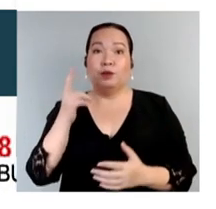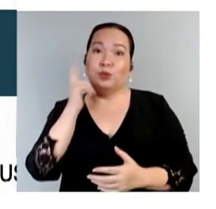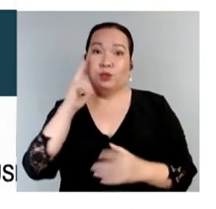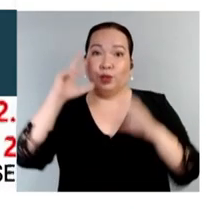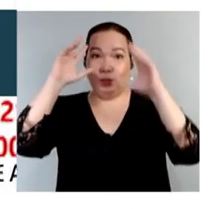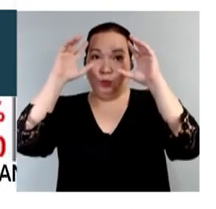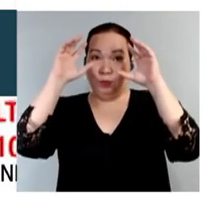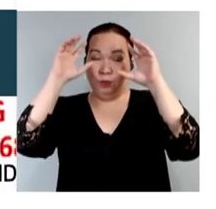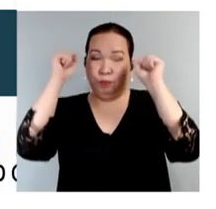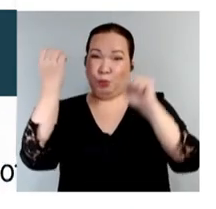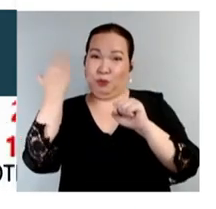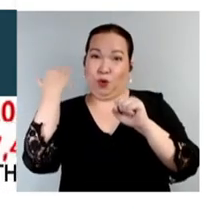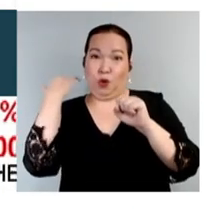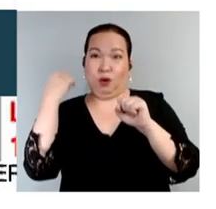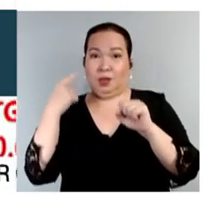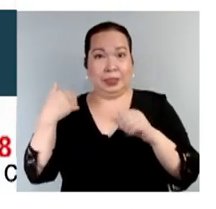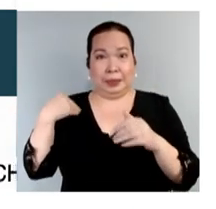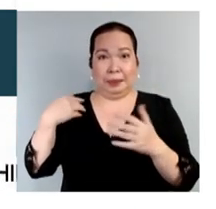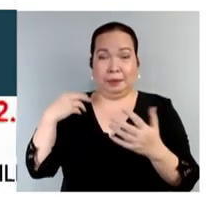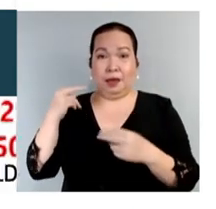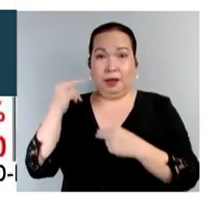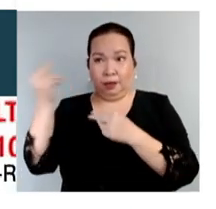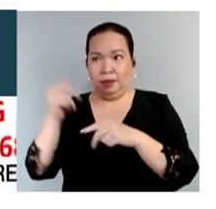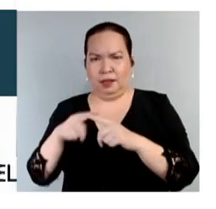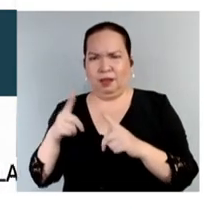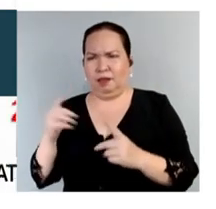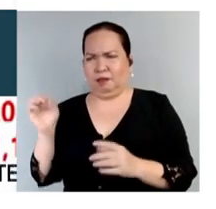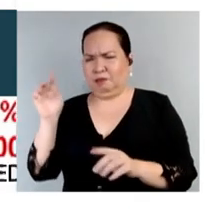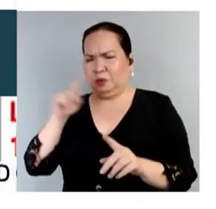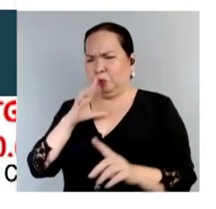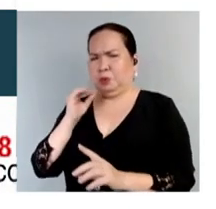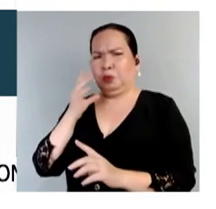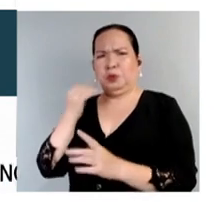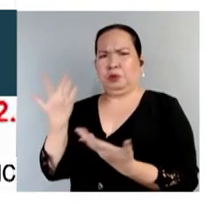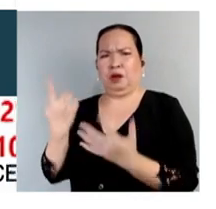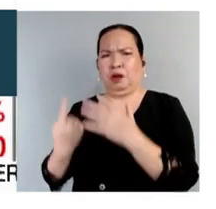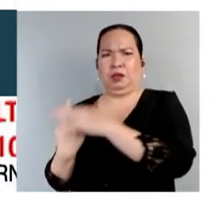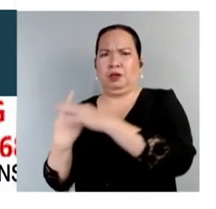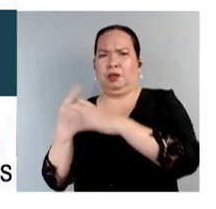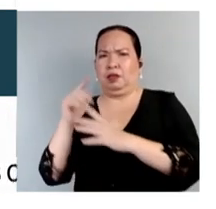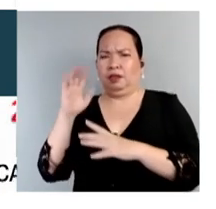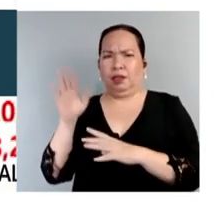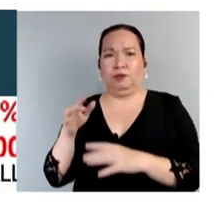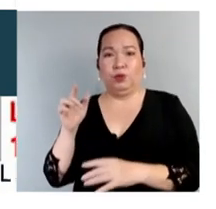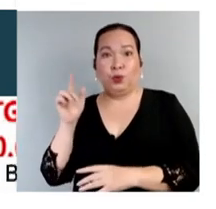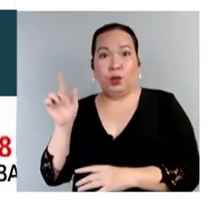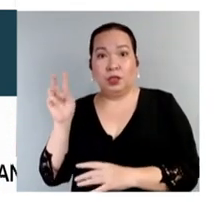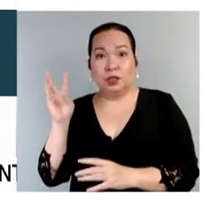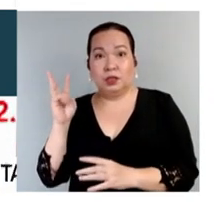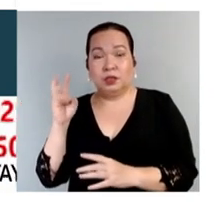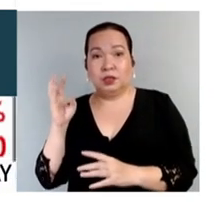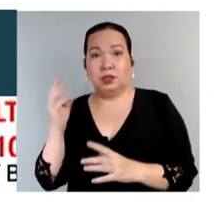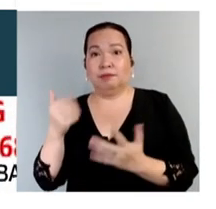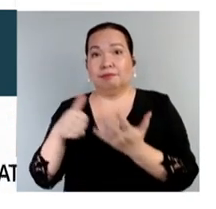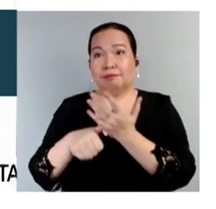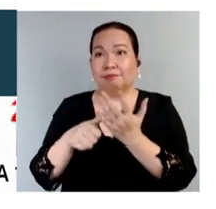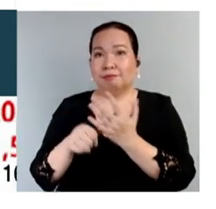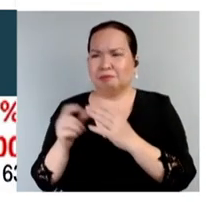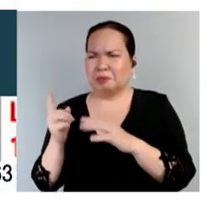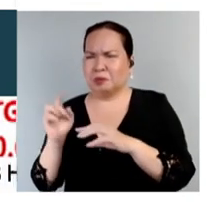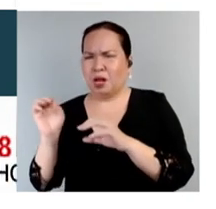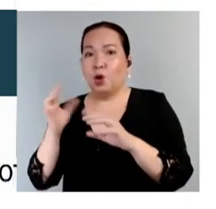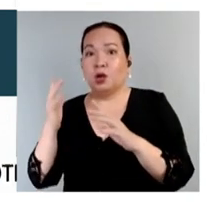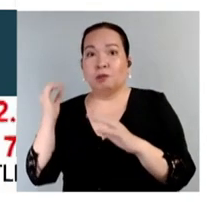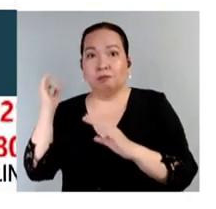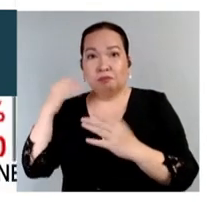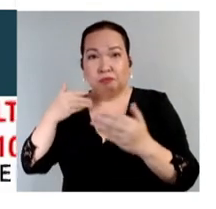numbers when at the initial part of 2016 elections. It was only towards the end